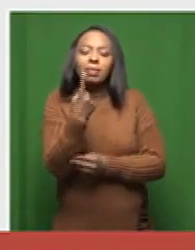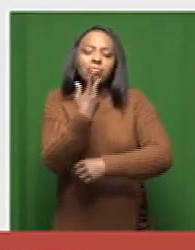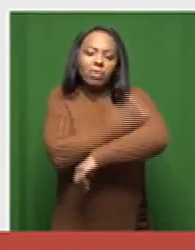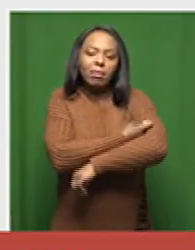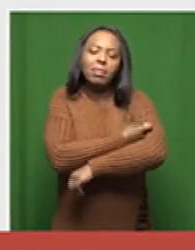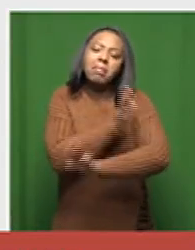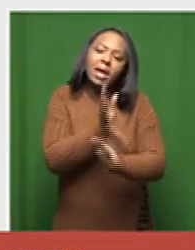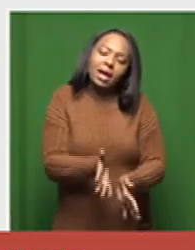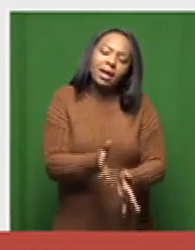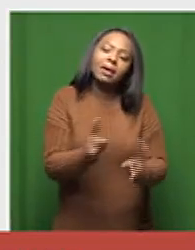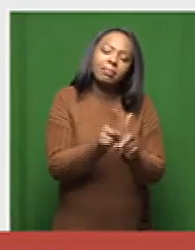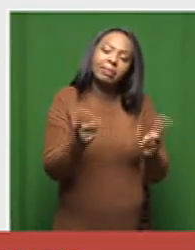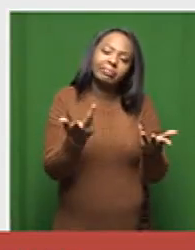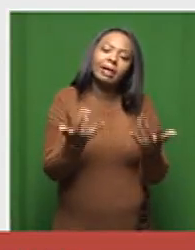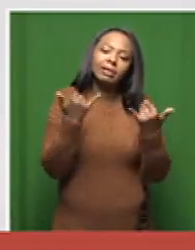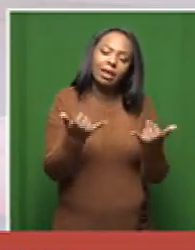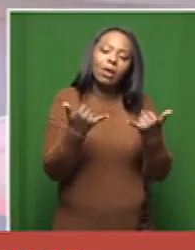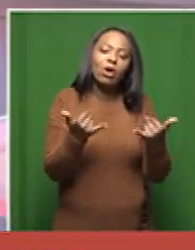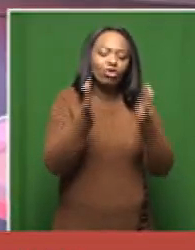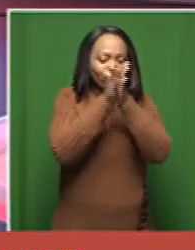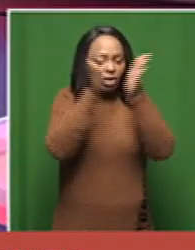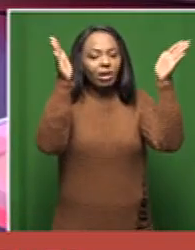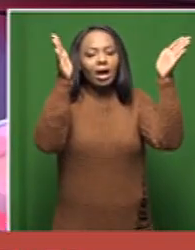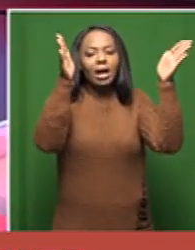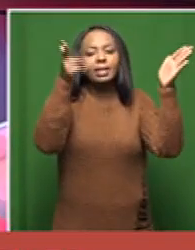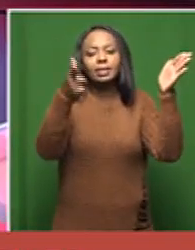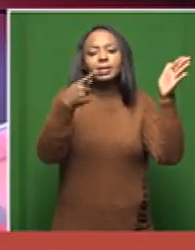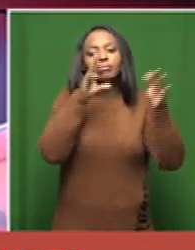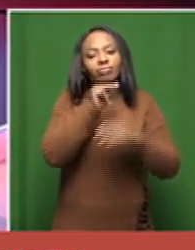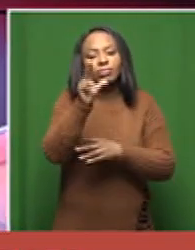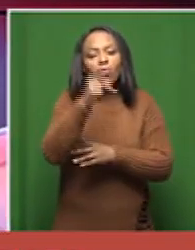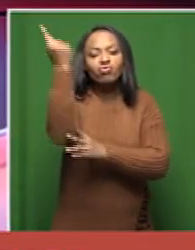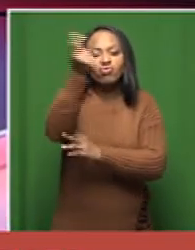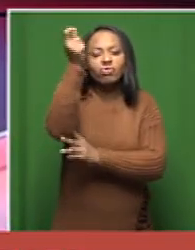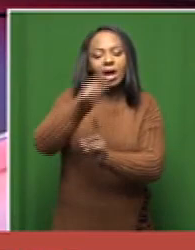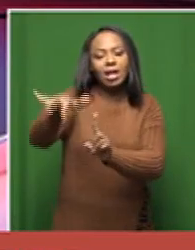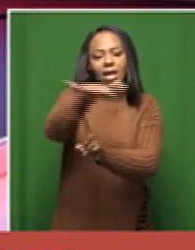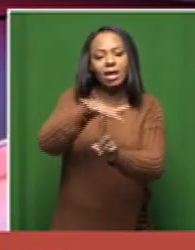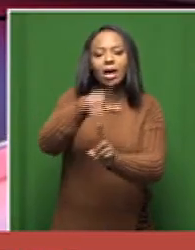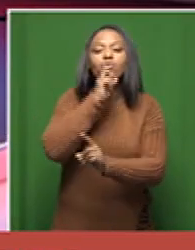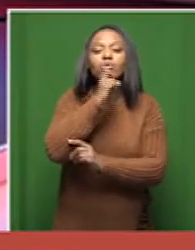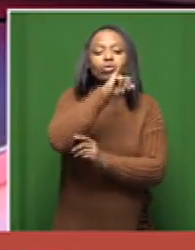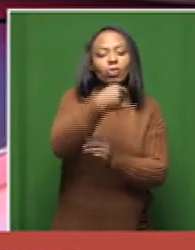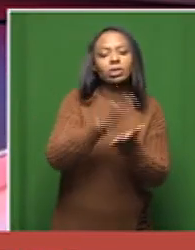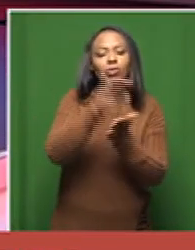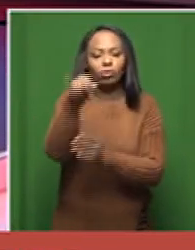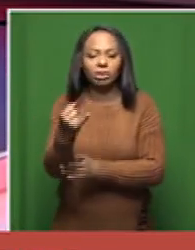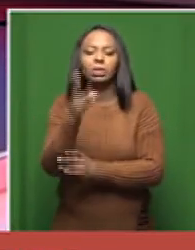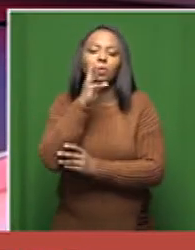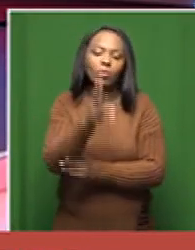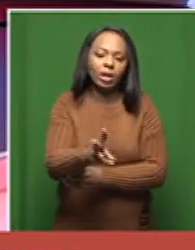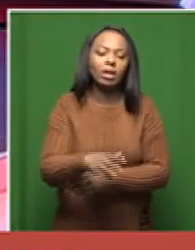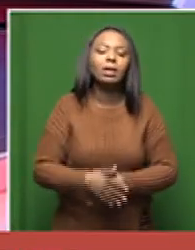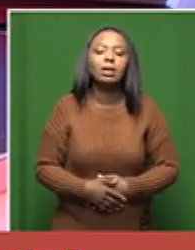vaccine. Yeah. All right. What happens if generally speaking, in the rural areas, we would be using more of the Johnson and Johnson when